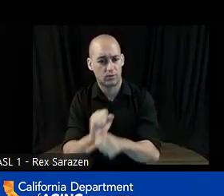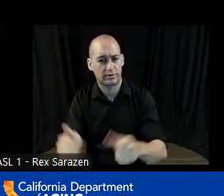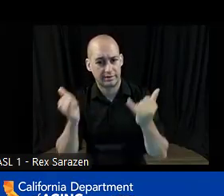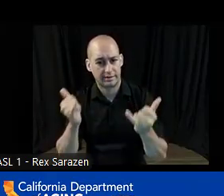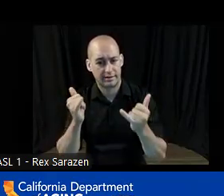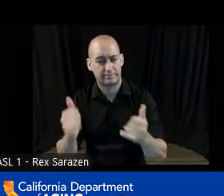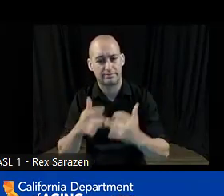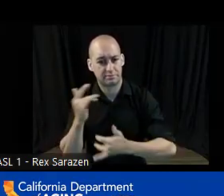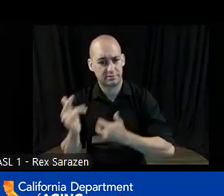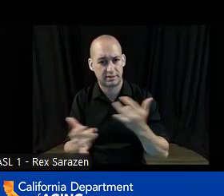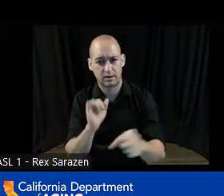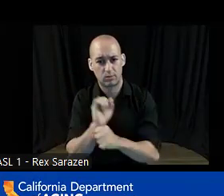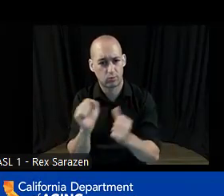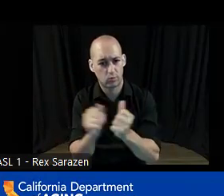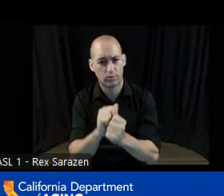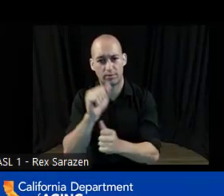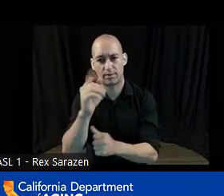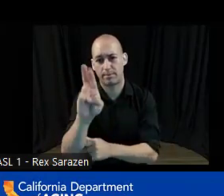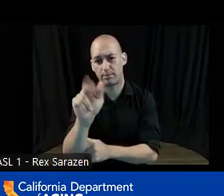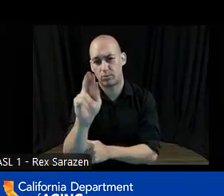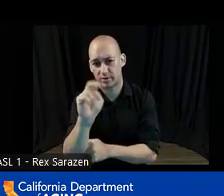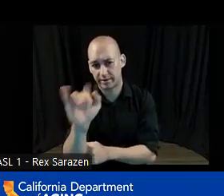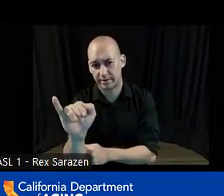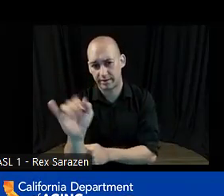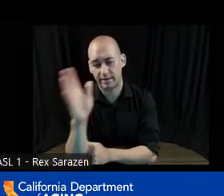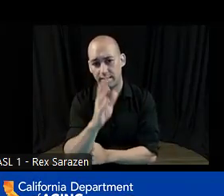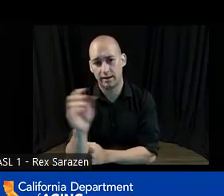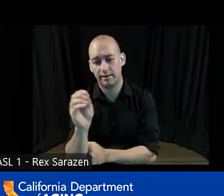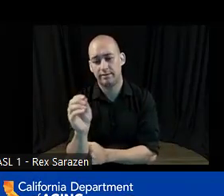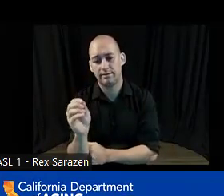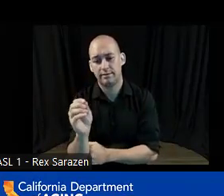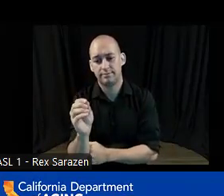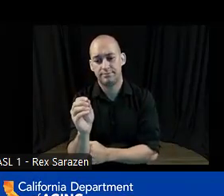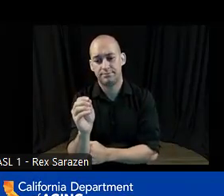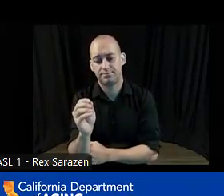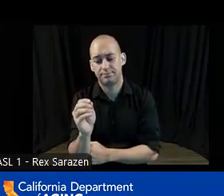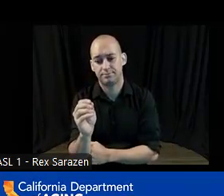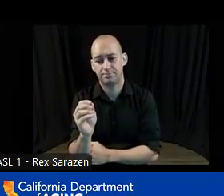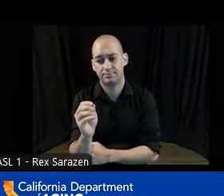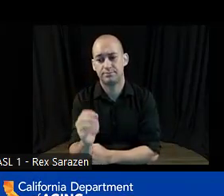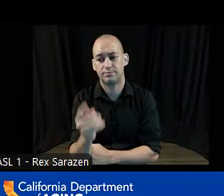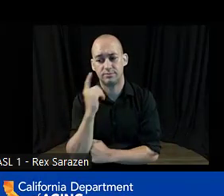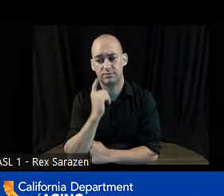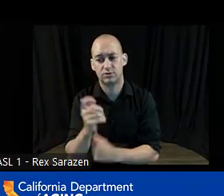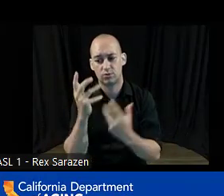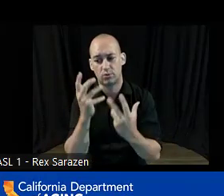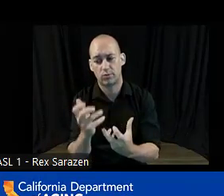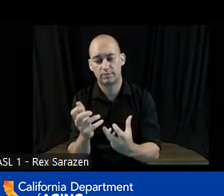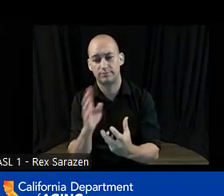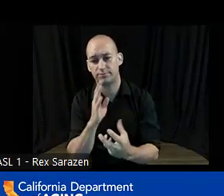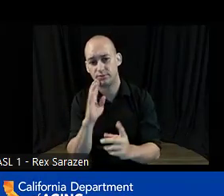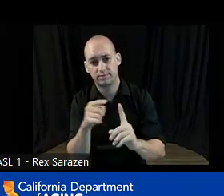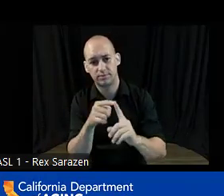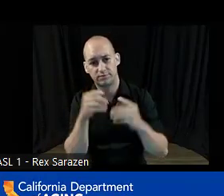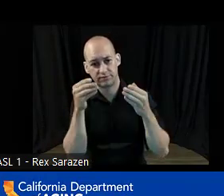working with Brandy. And then I just wanted to touch a big focus of